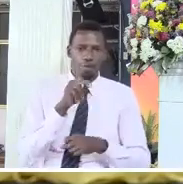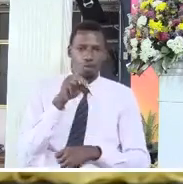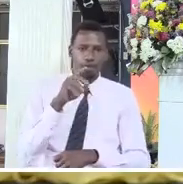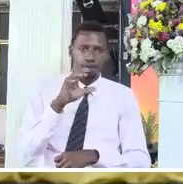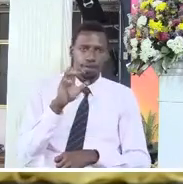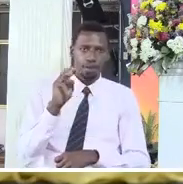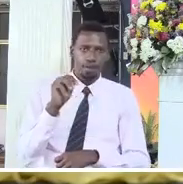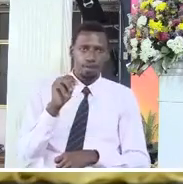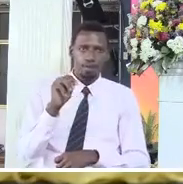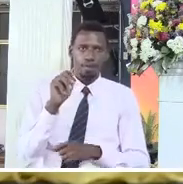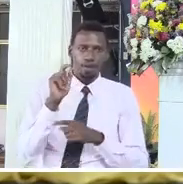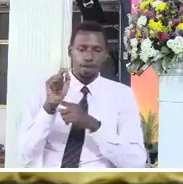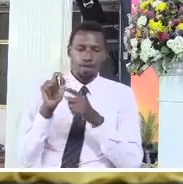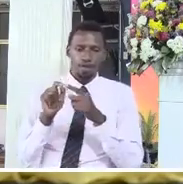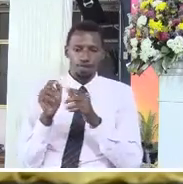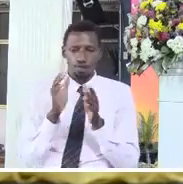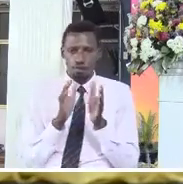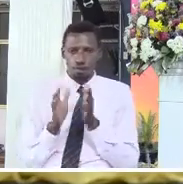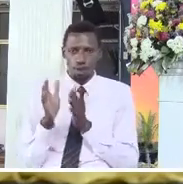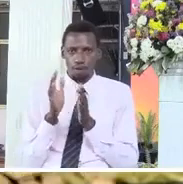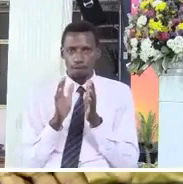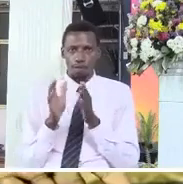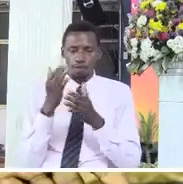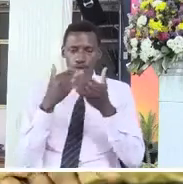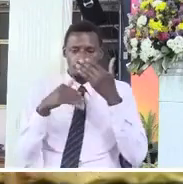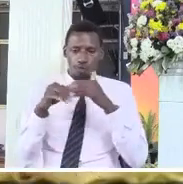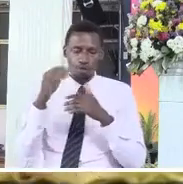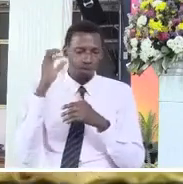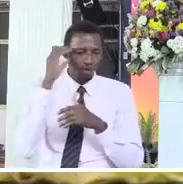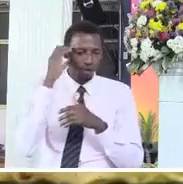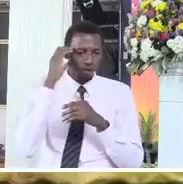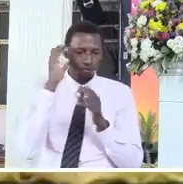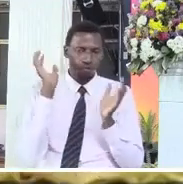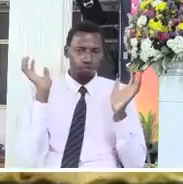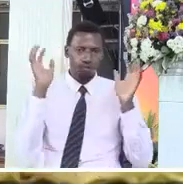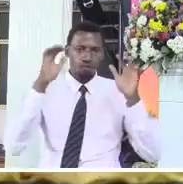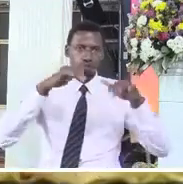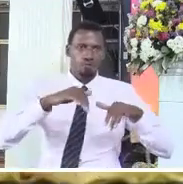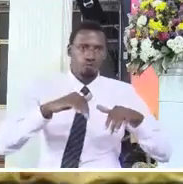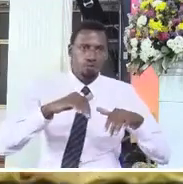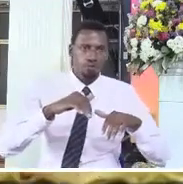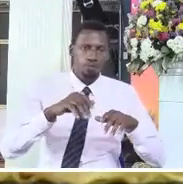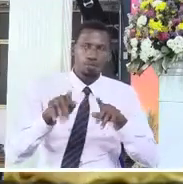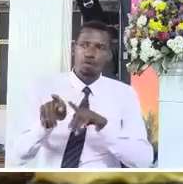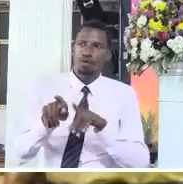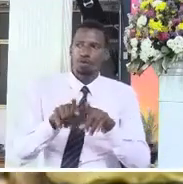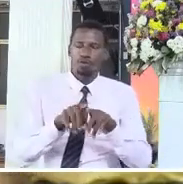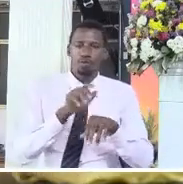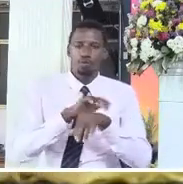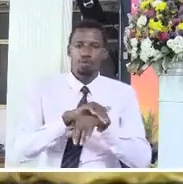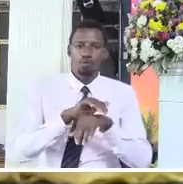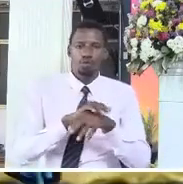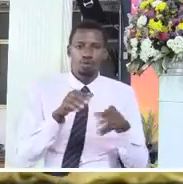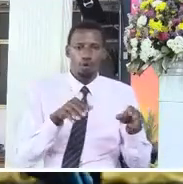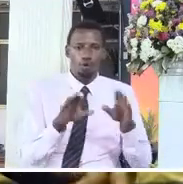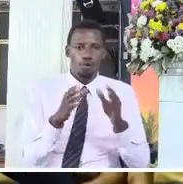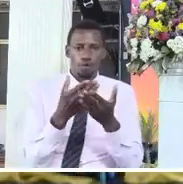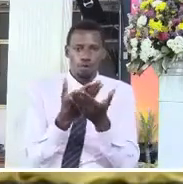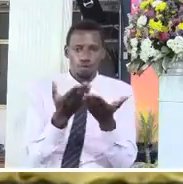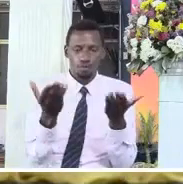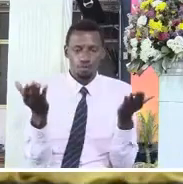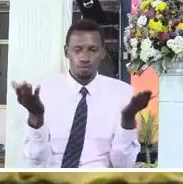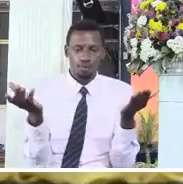division has organized for universities and colleges retreat across the division, it is also an opportunity for you also